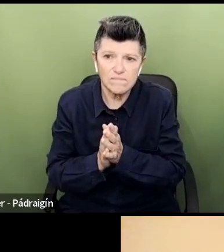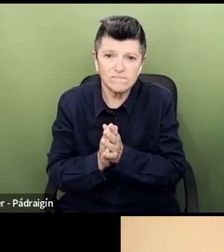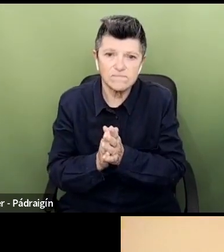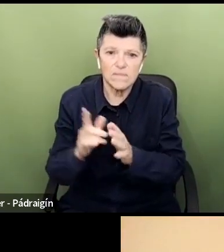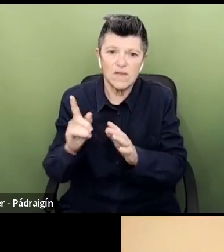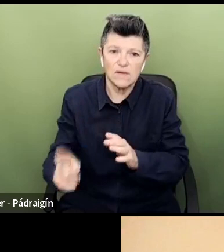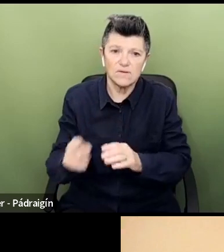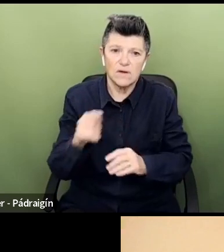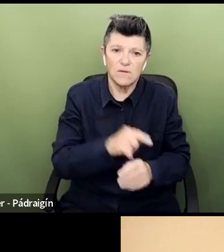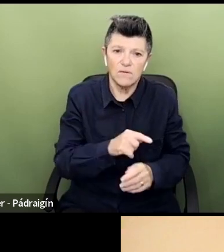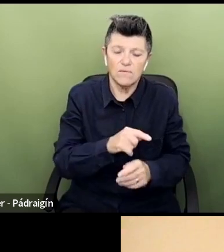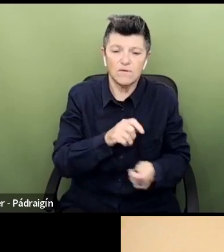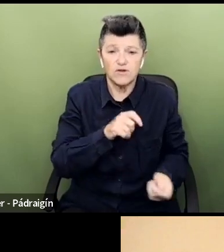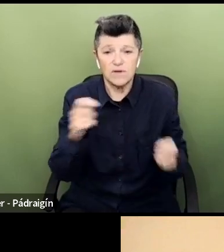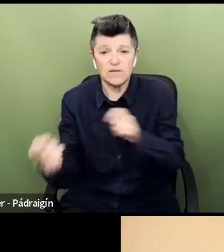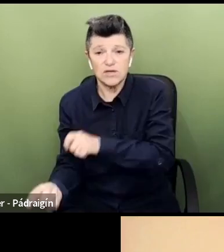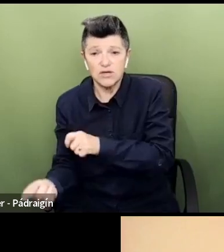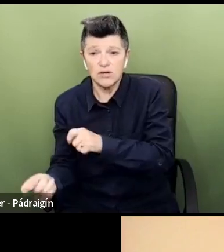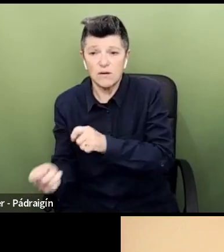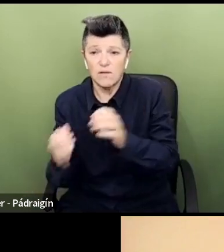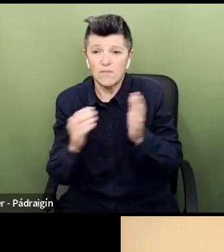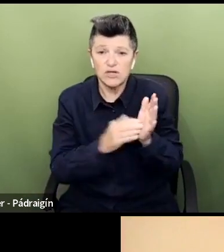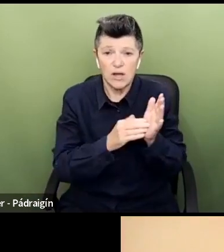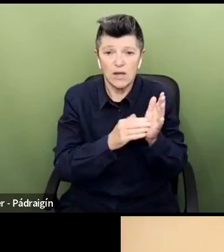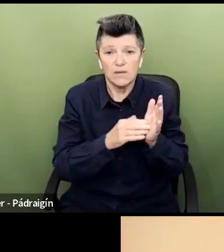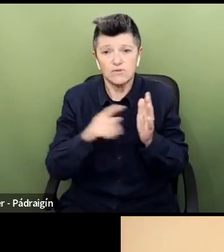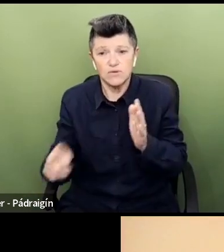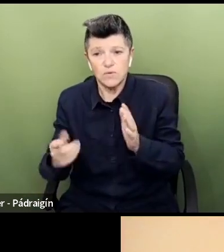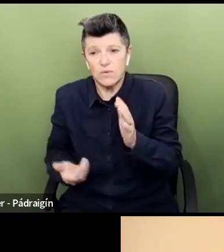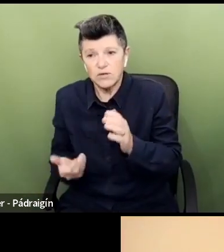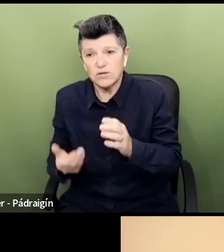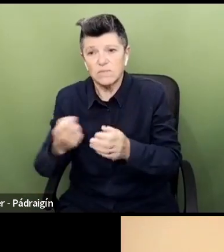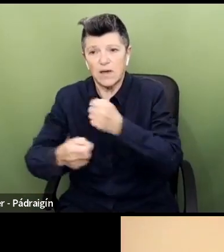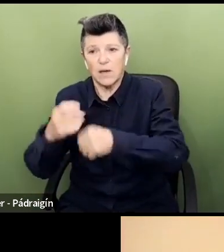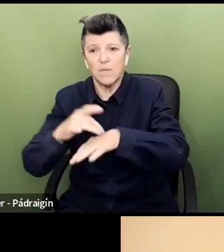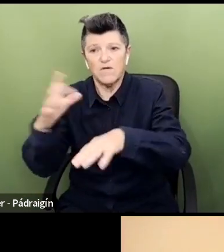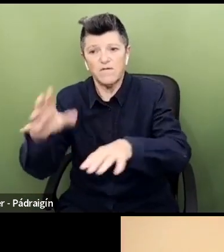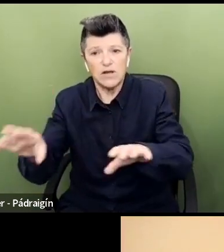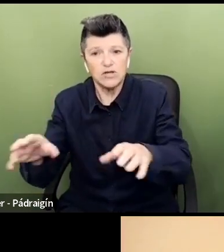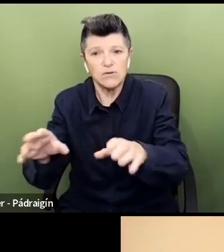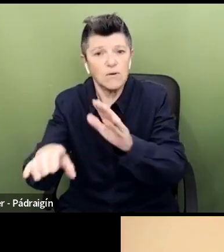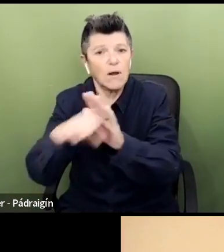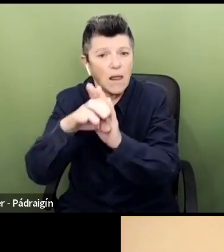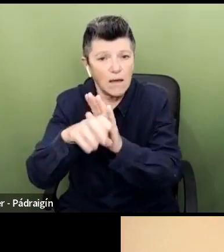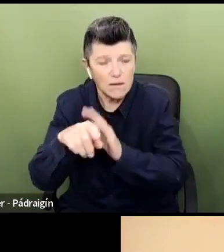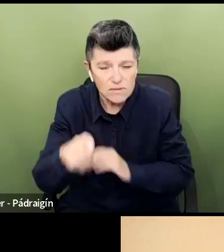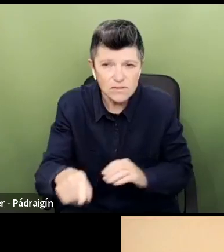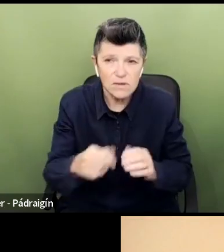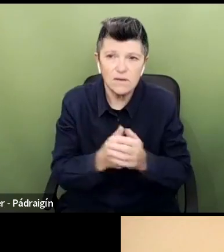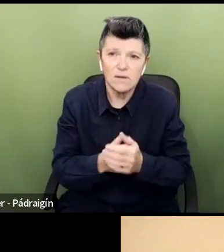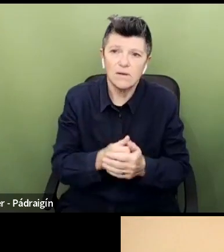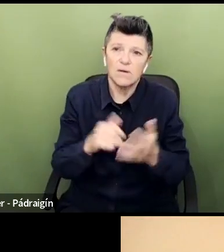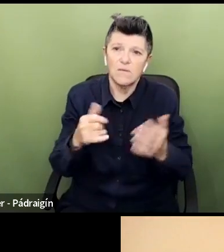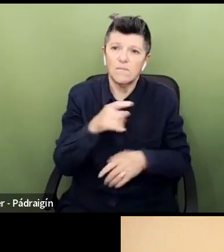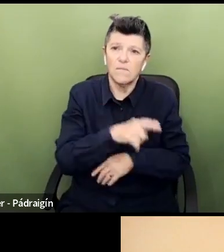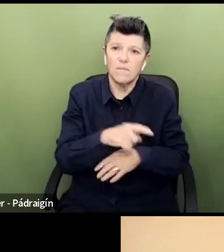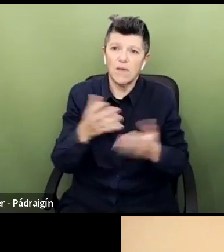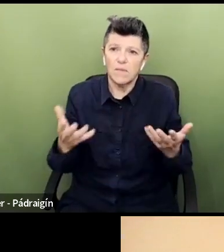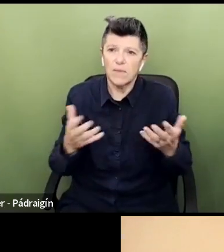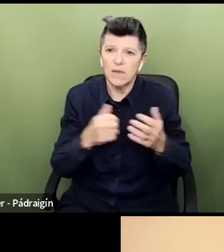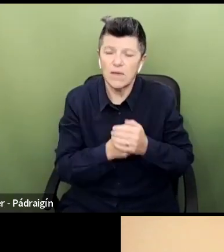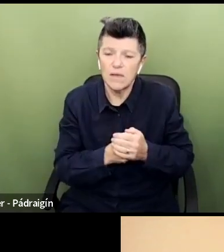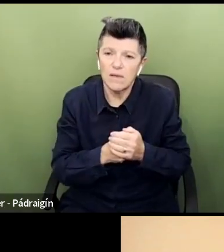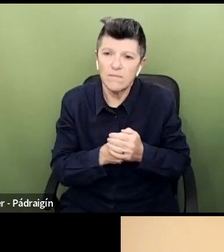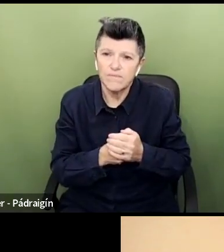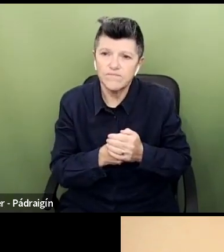merchantry, into the professional class. So Russian literature, great, yes, maybe malaise of capitalism. We